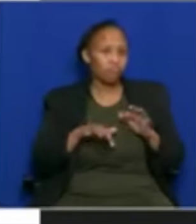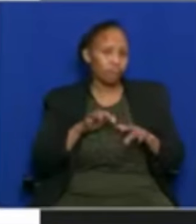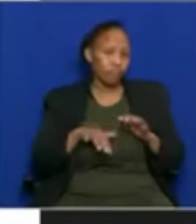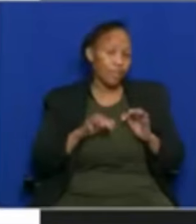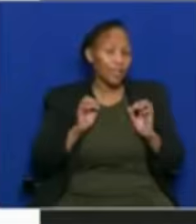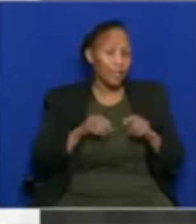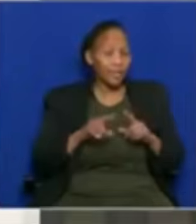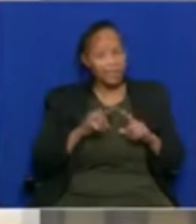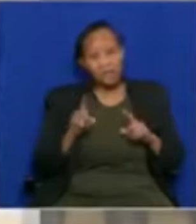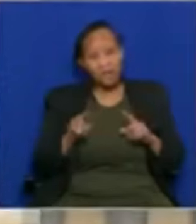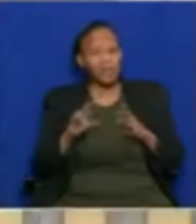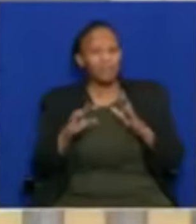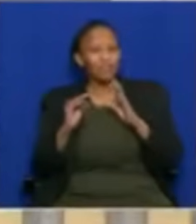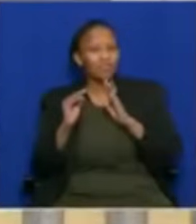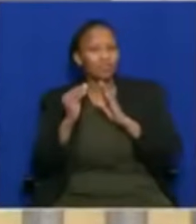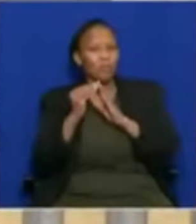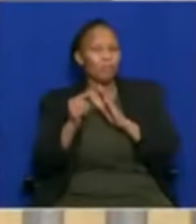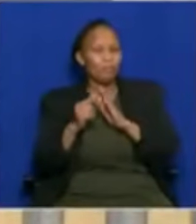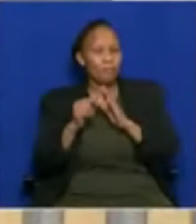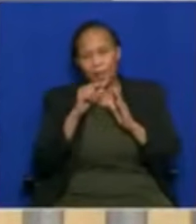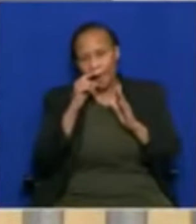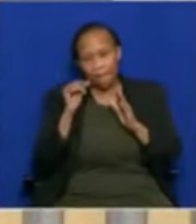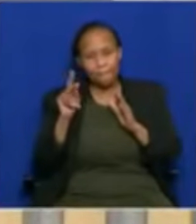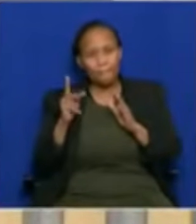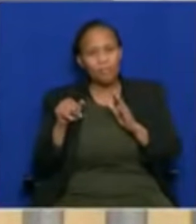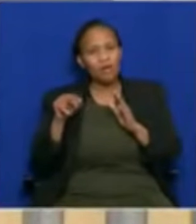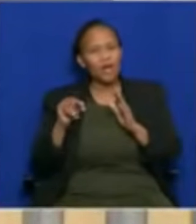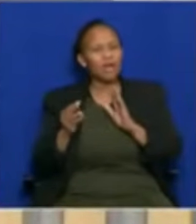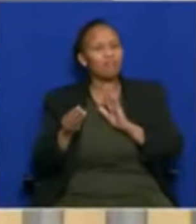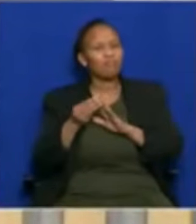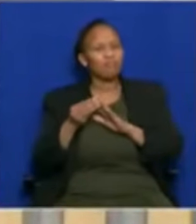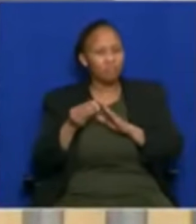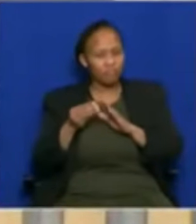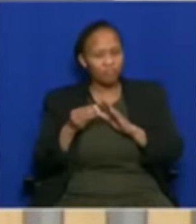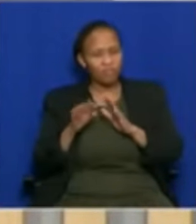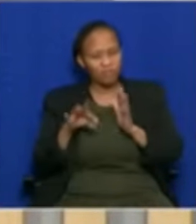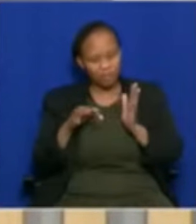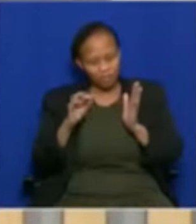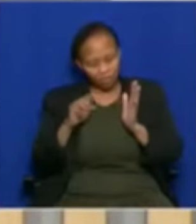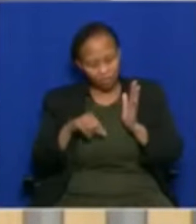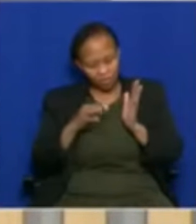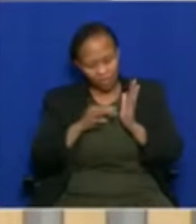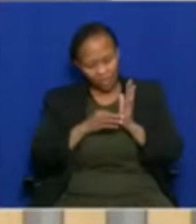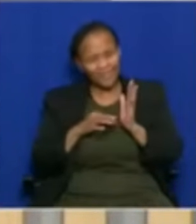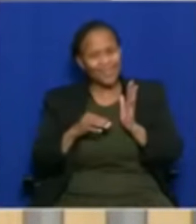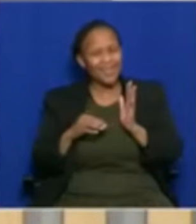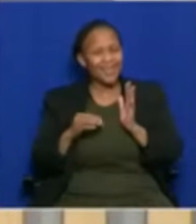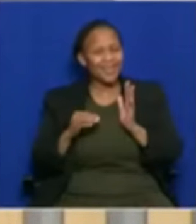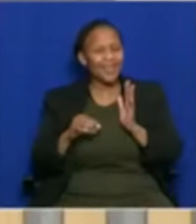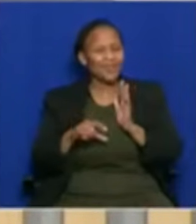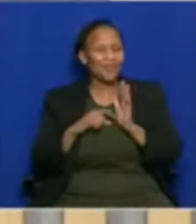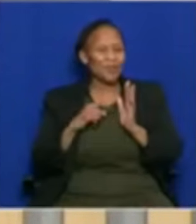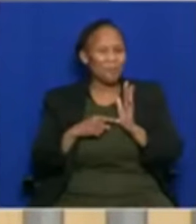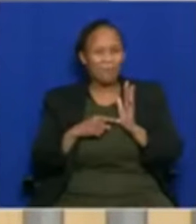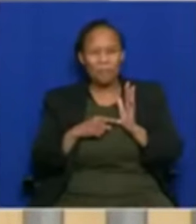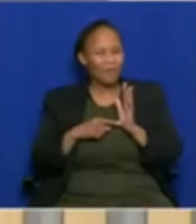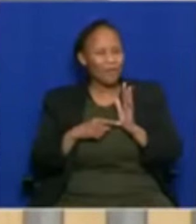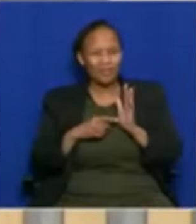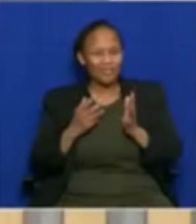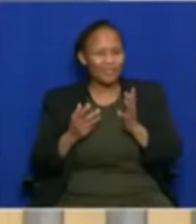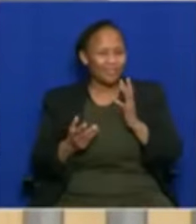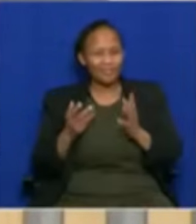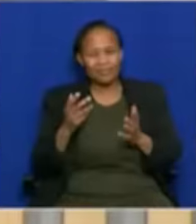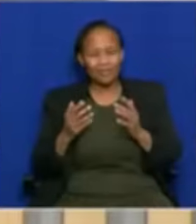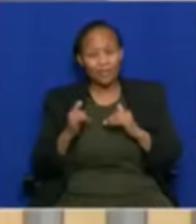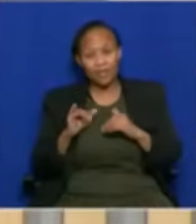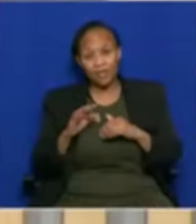who's the senior officer that should have signed off at the bottom. That's what I'm saying. But if his name was not there at all,